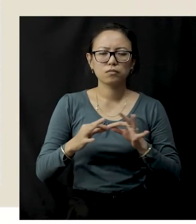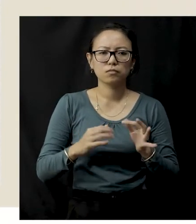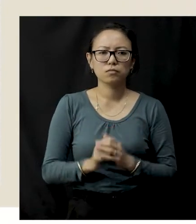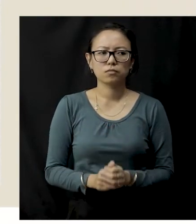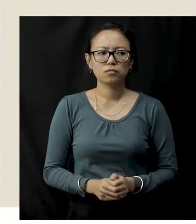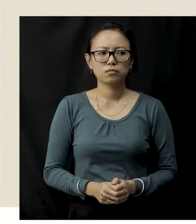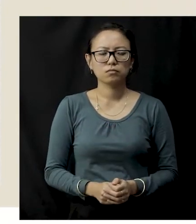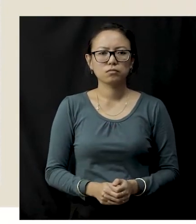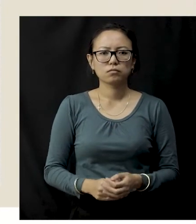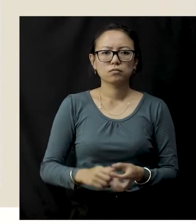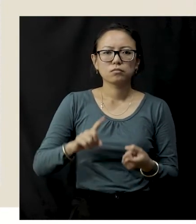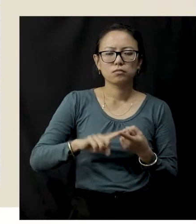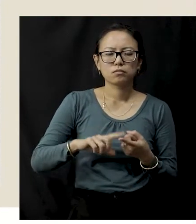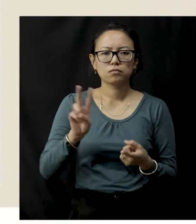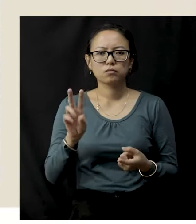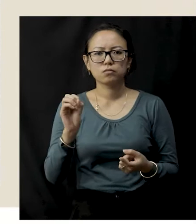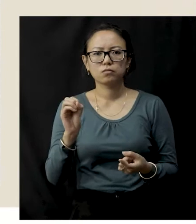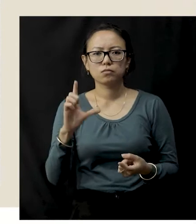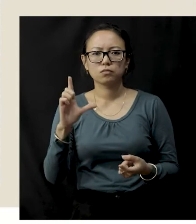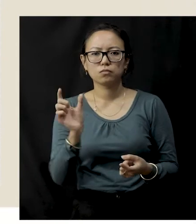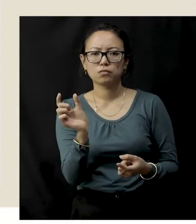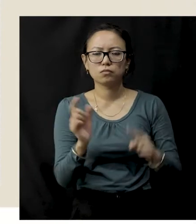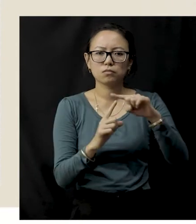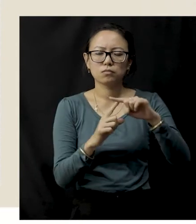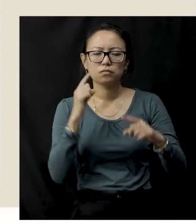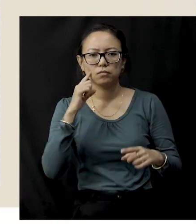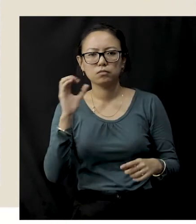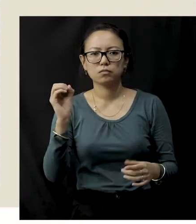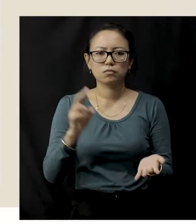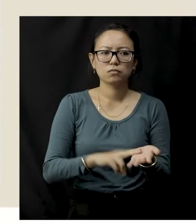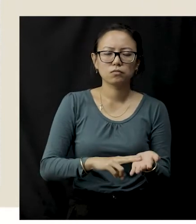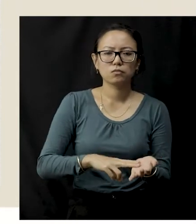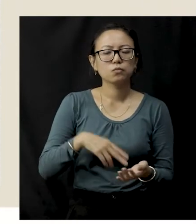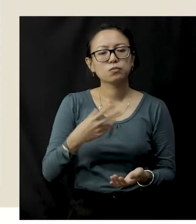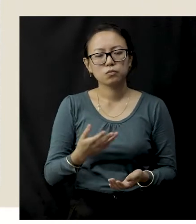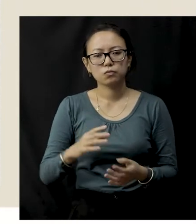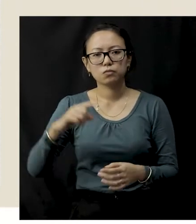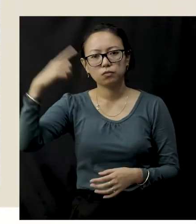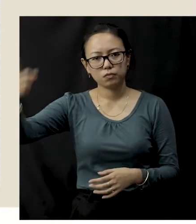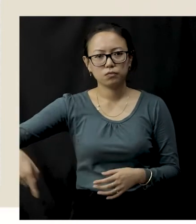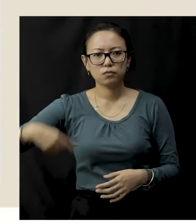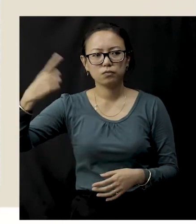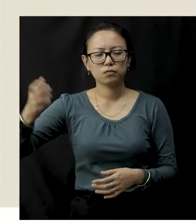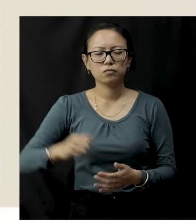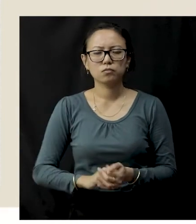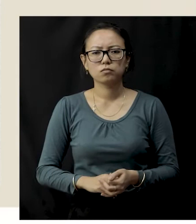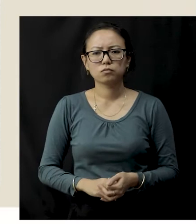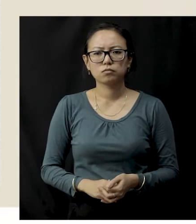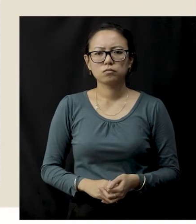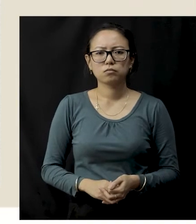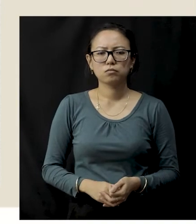So evolution of wheels. Evolution means how the generation of wheels have changed